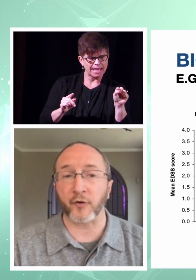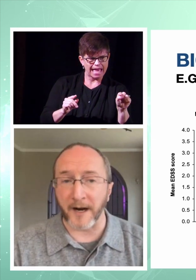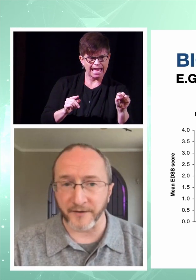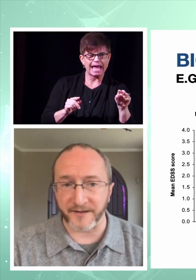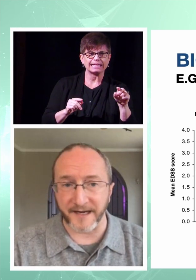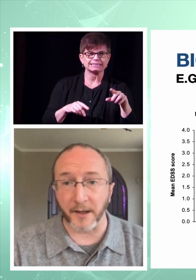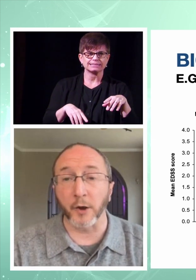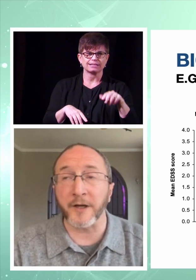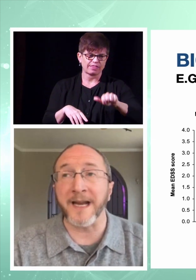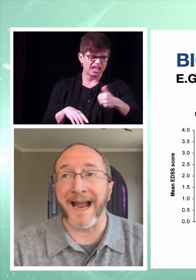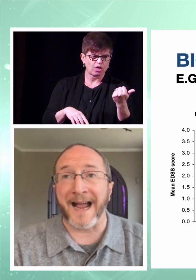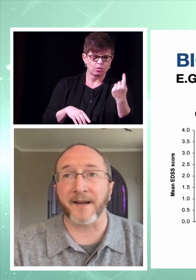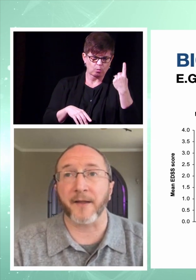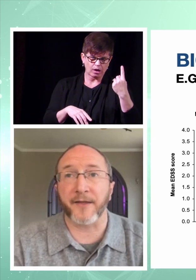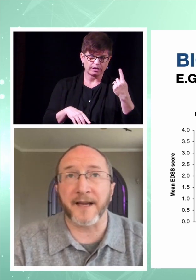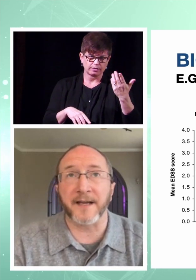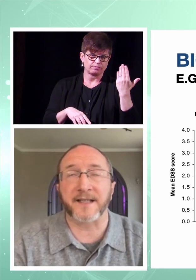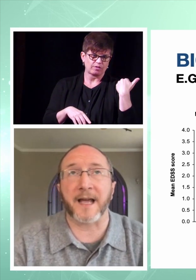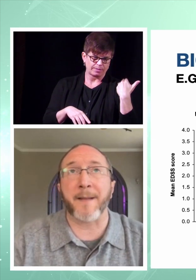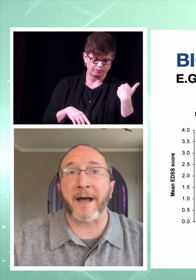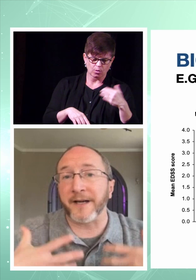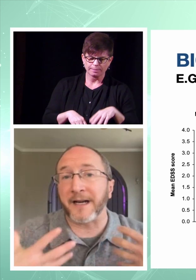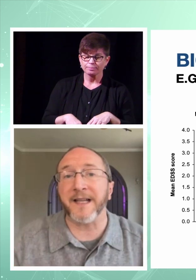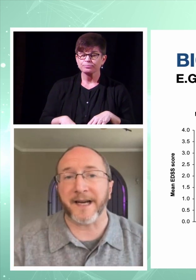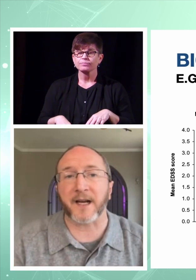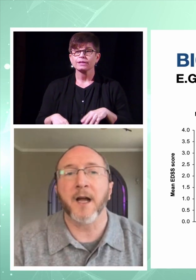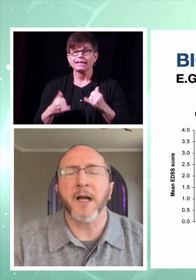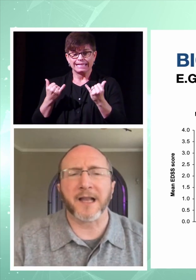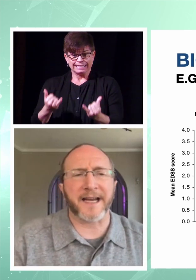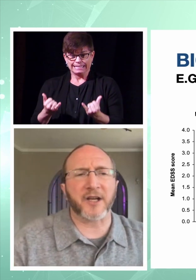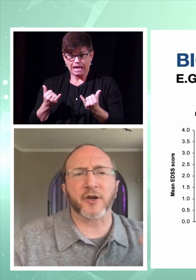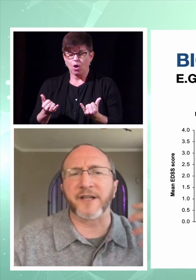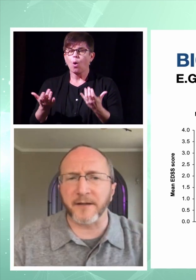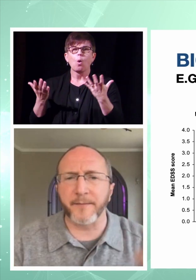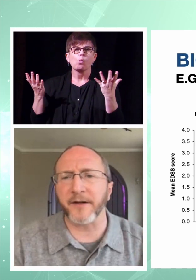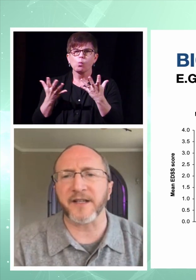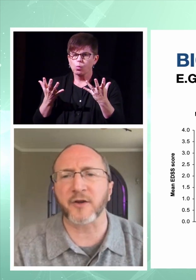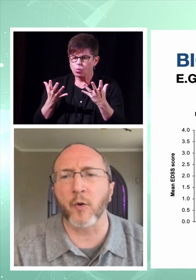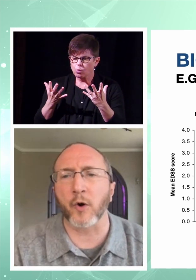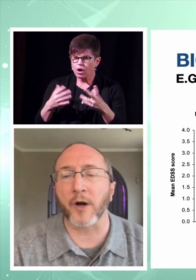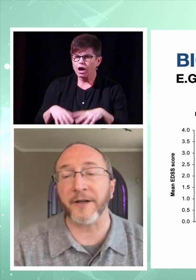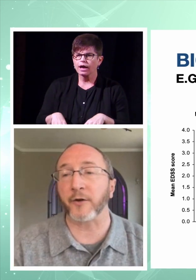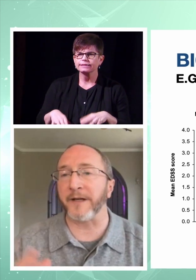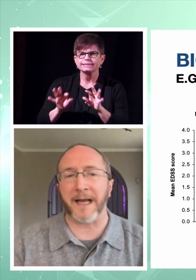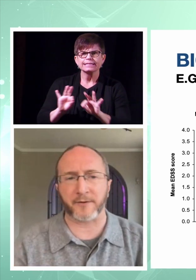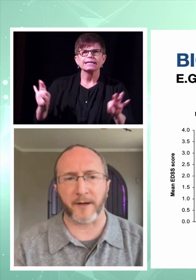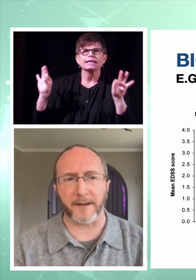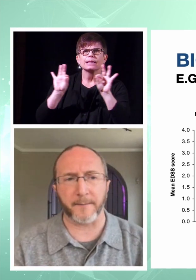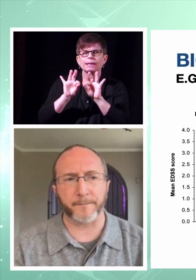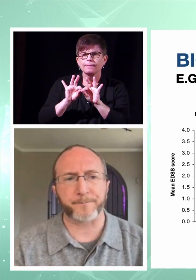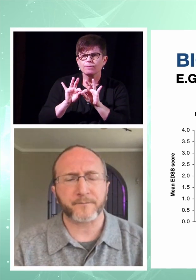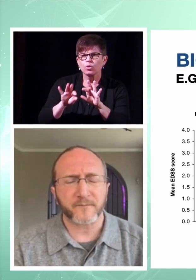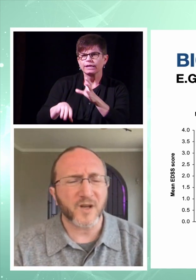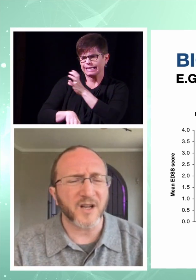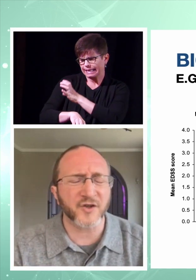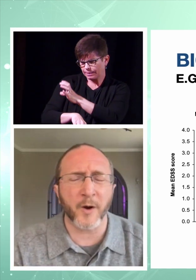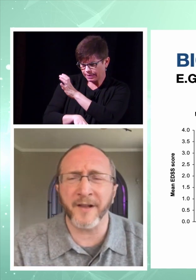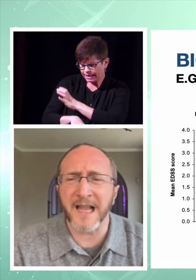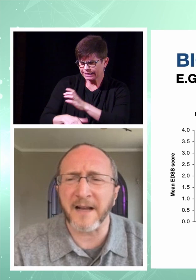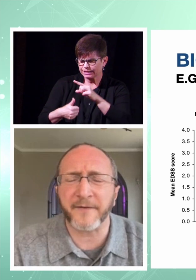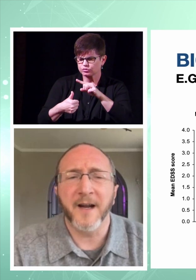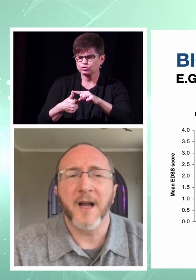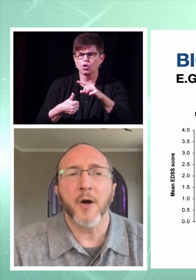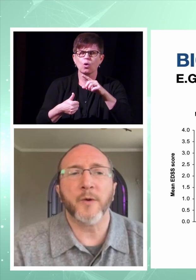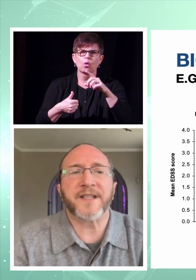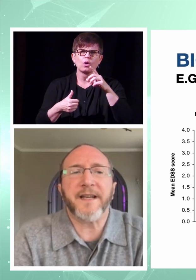clinical trials data, looking at things that matter in clinic, like your disability score and your relapse rate. So on